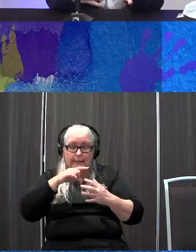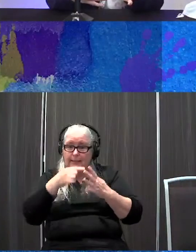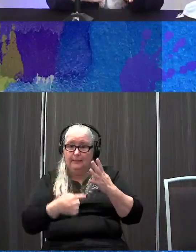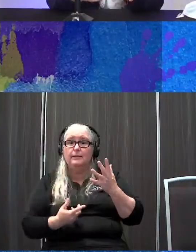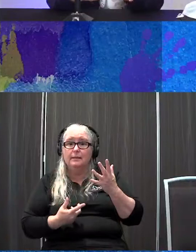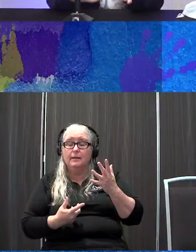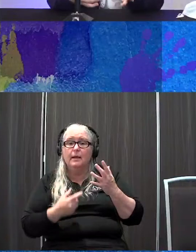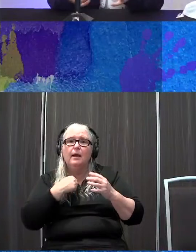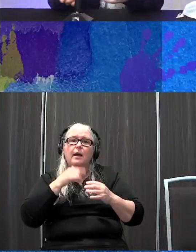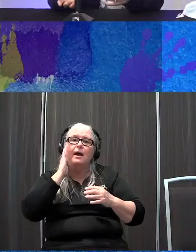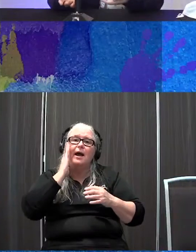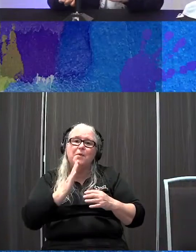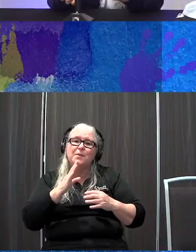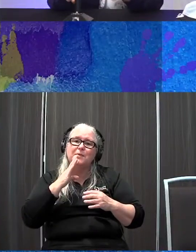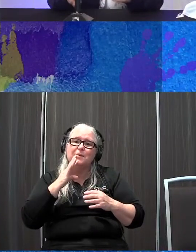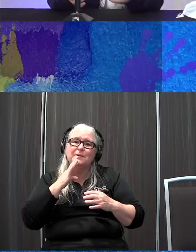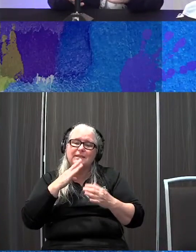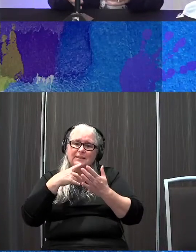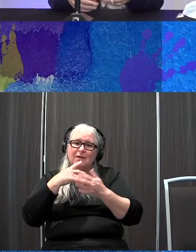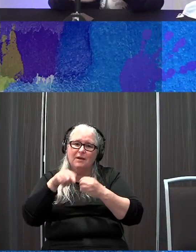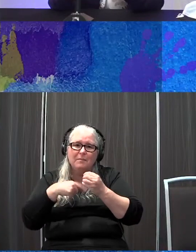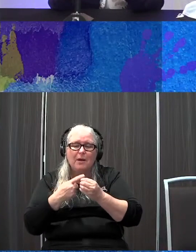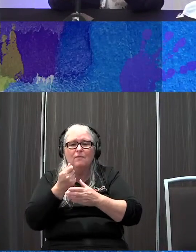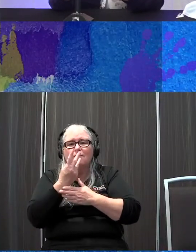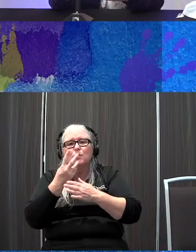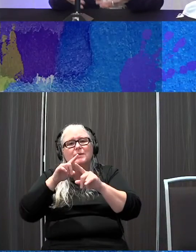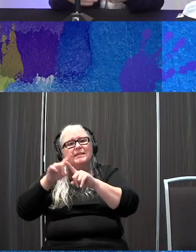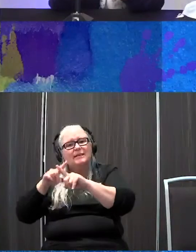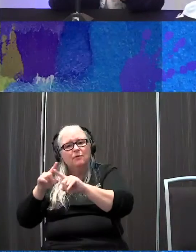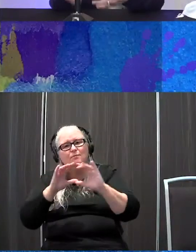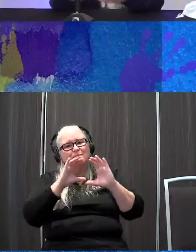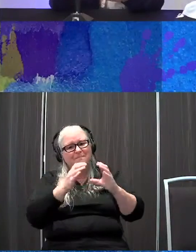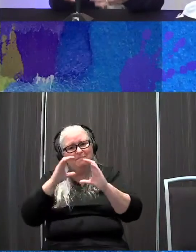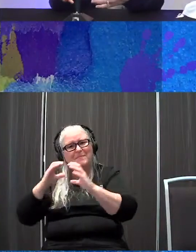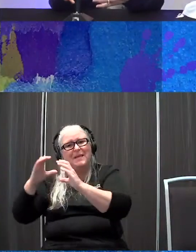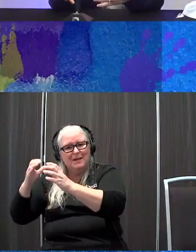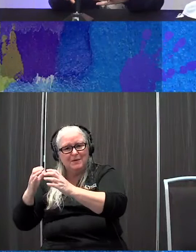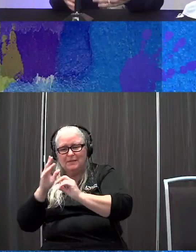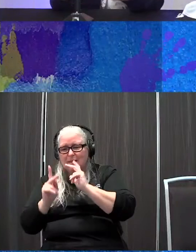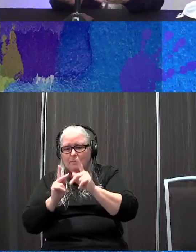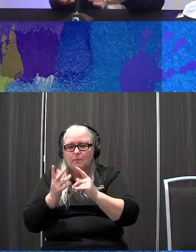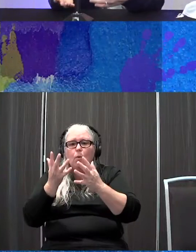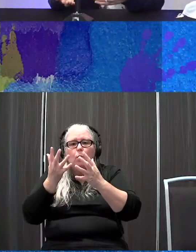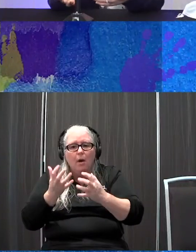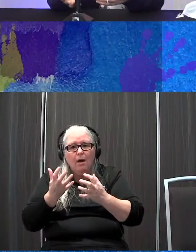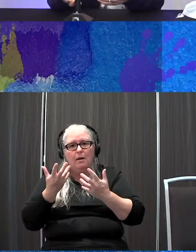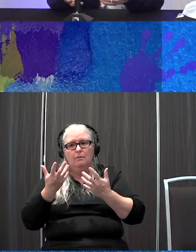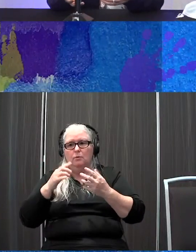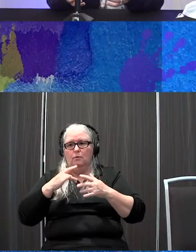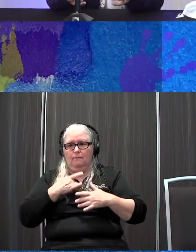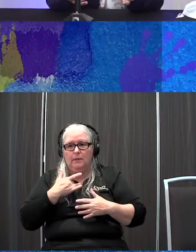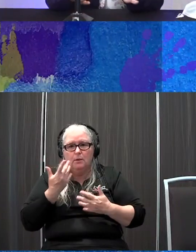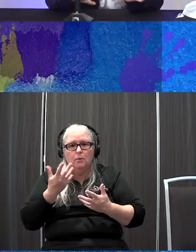about a few different categories that are often the things that people are wanting or feeling or need that keep behaviors going